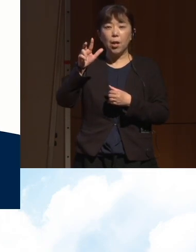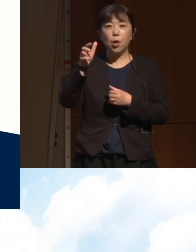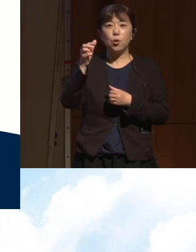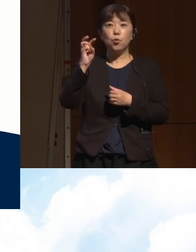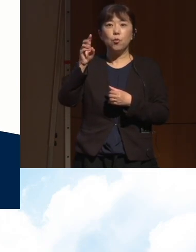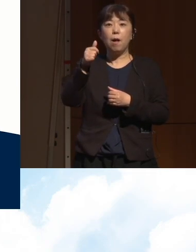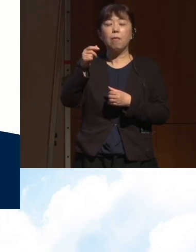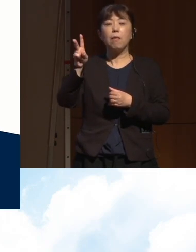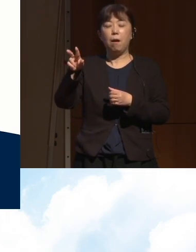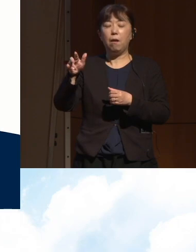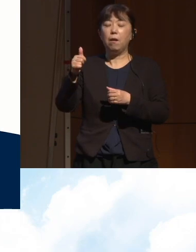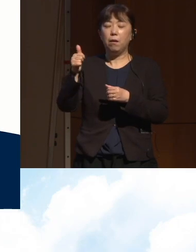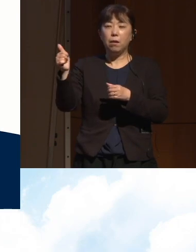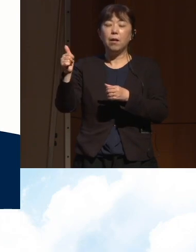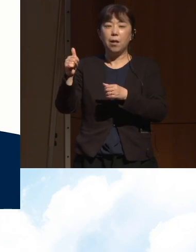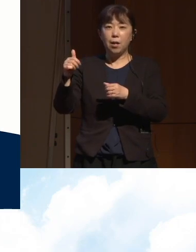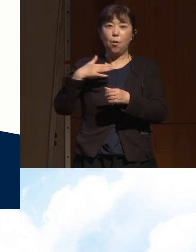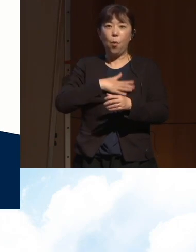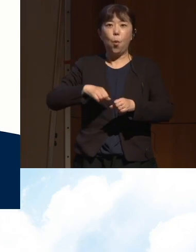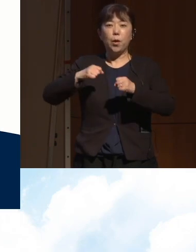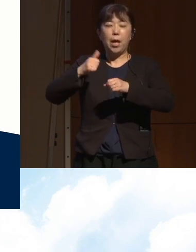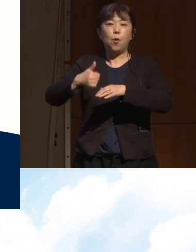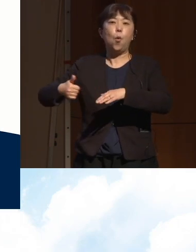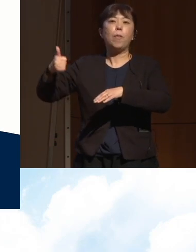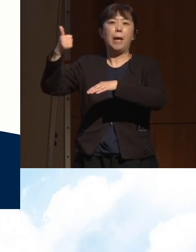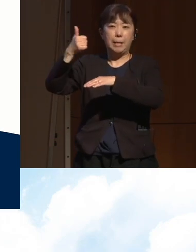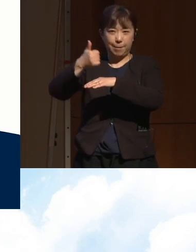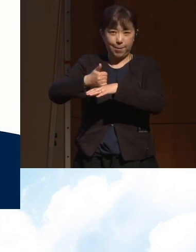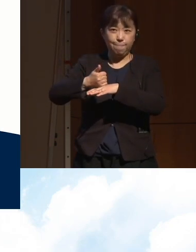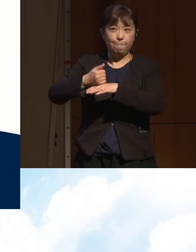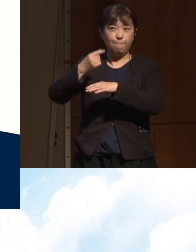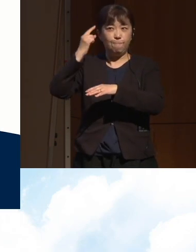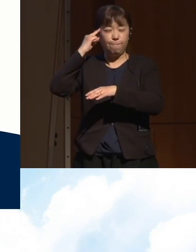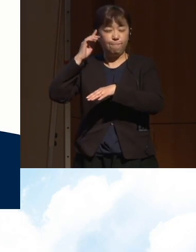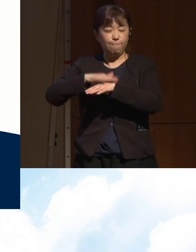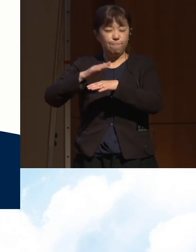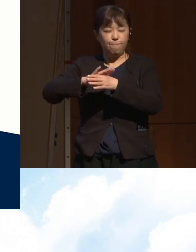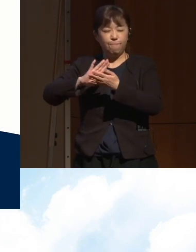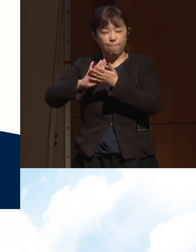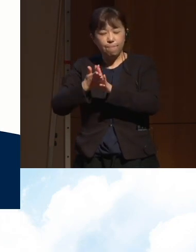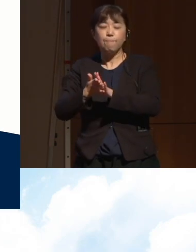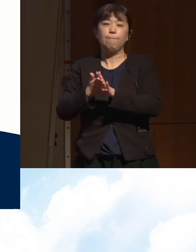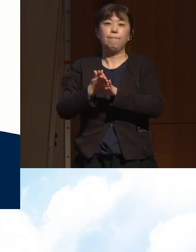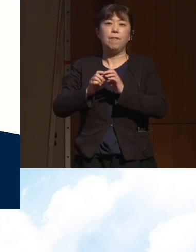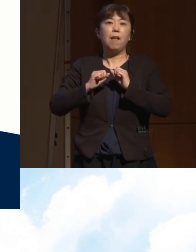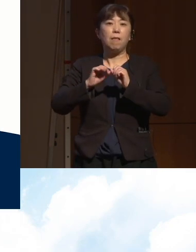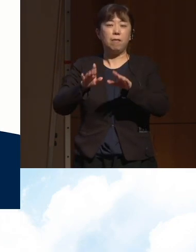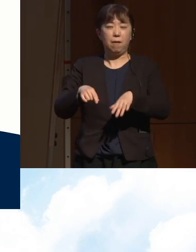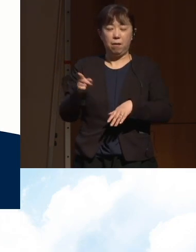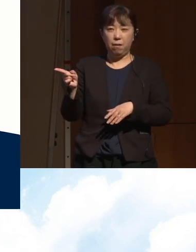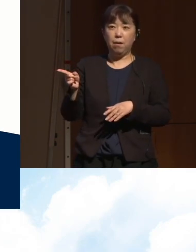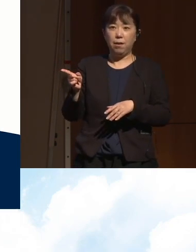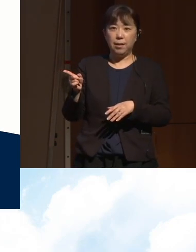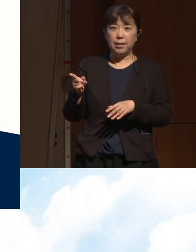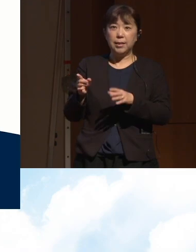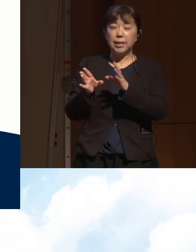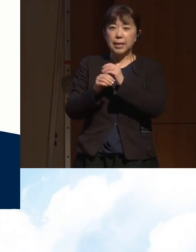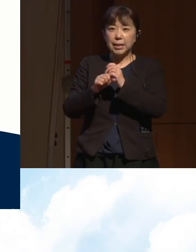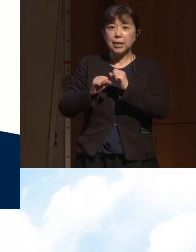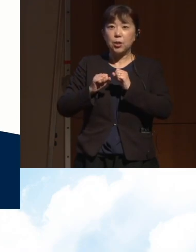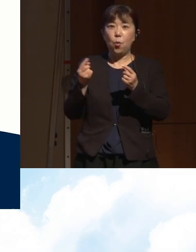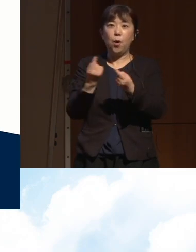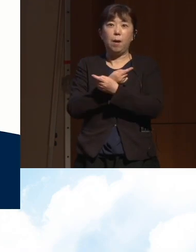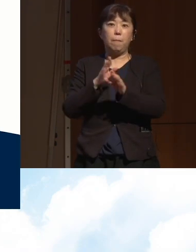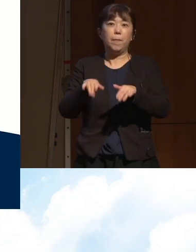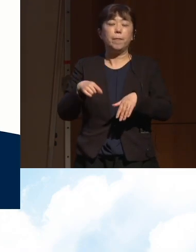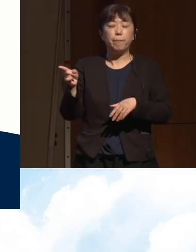to 1 day and spend a day on Mpox? And during the day that we spent talking about Mpox, they said, we are about to roll